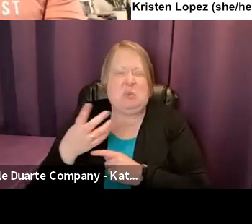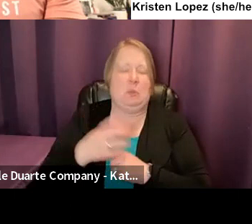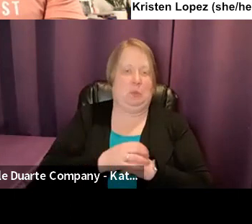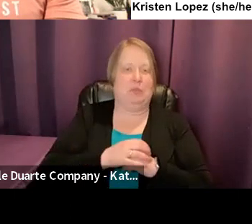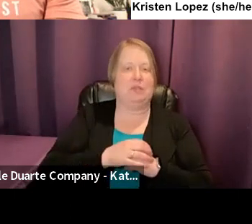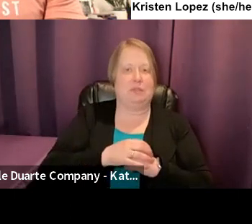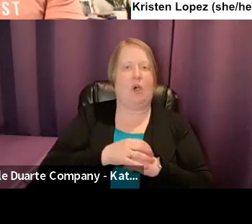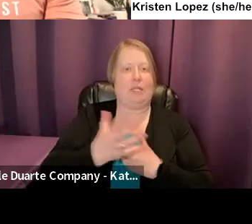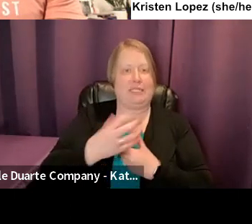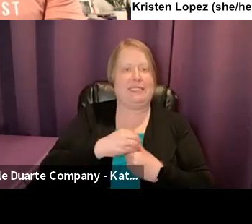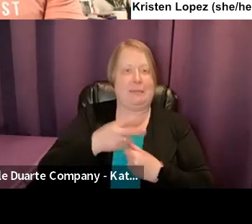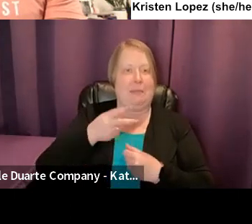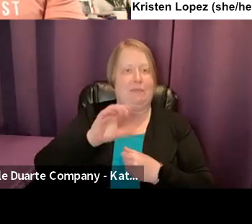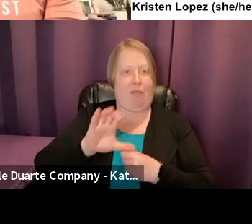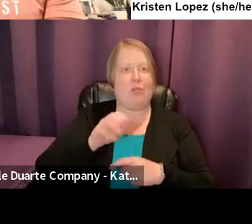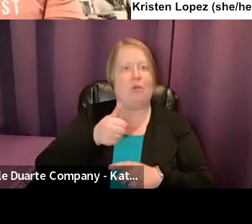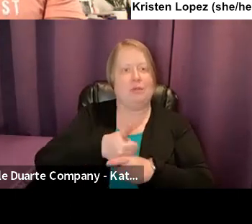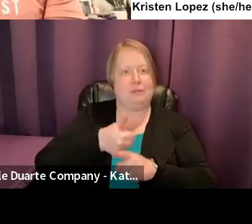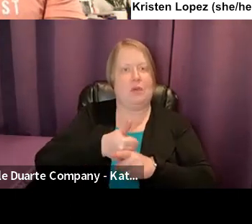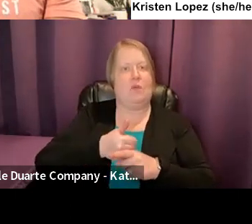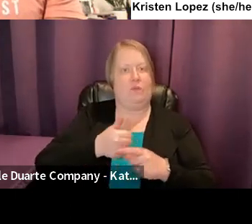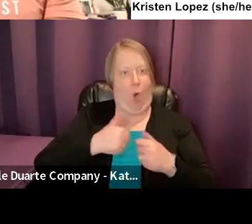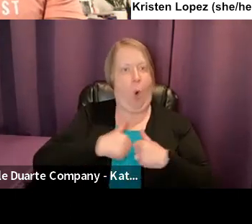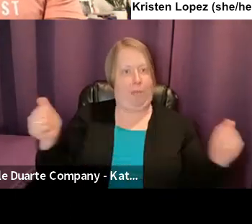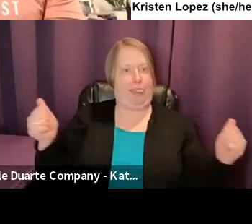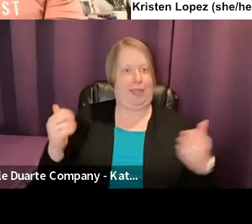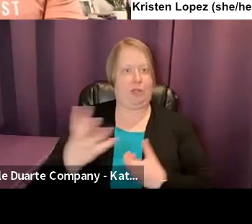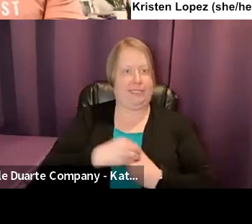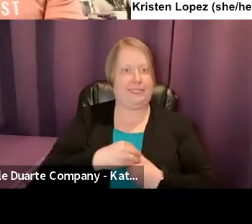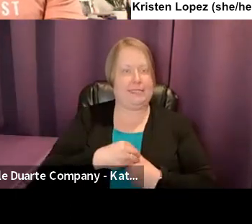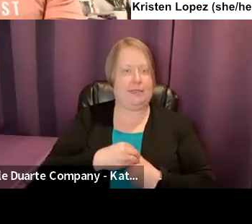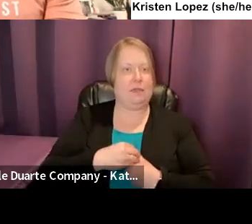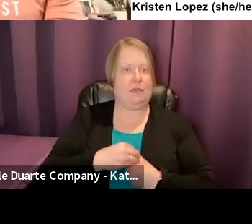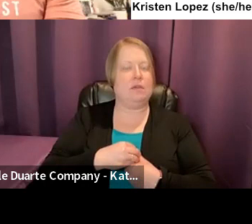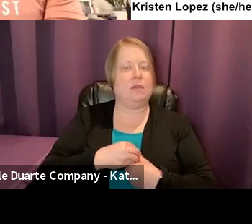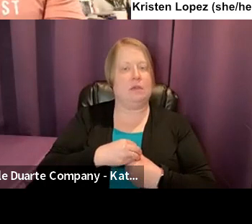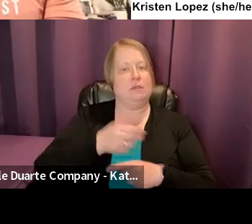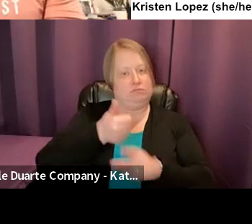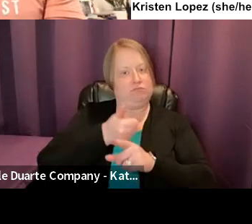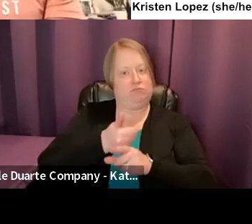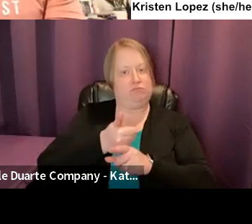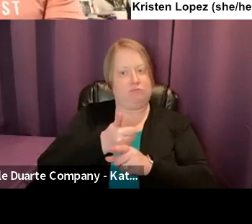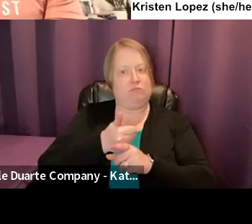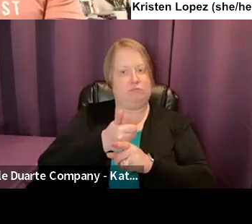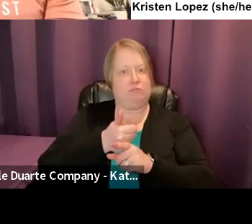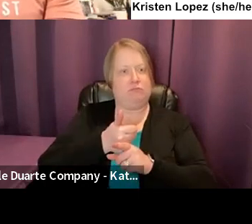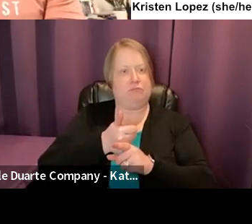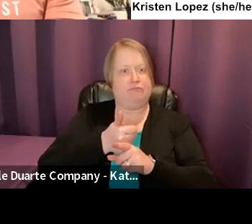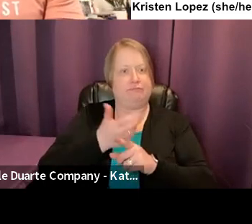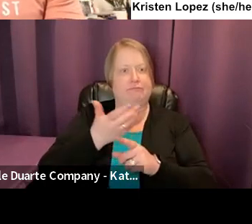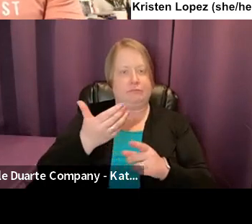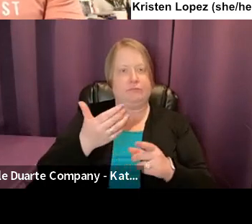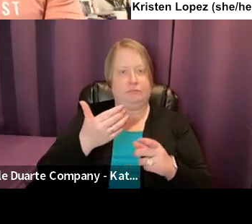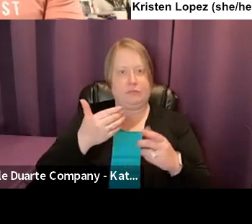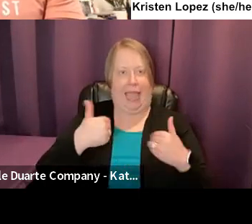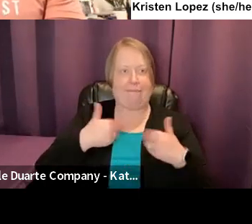color who are openly autistic, right? Who are in positions where they have access